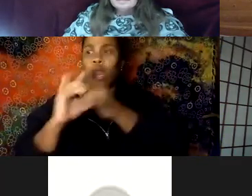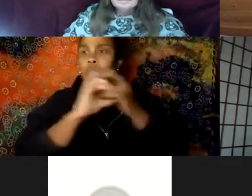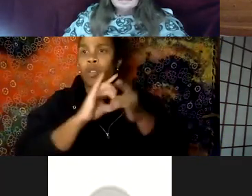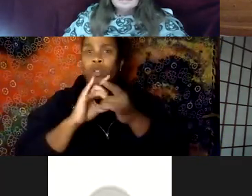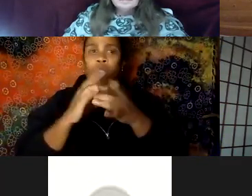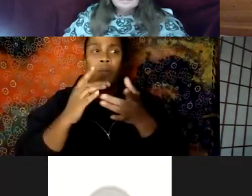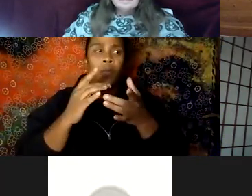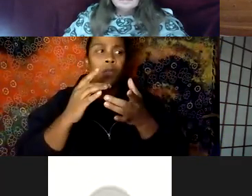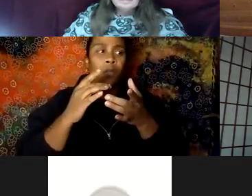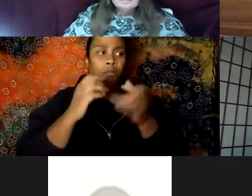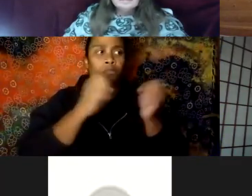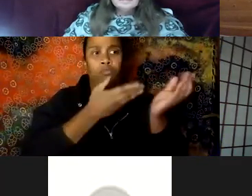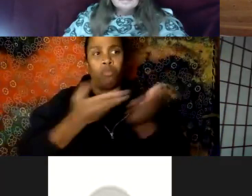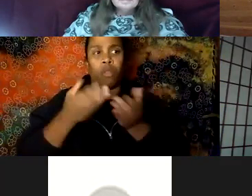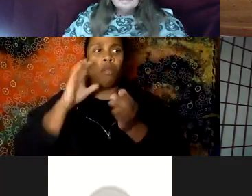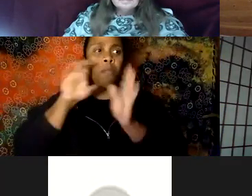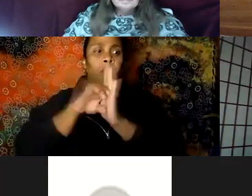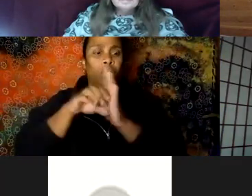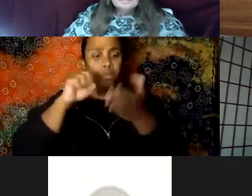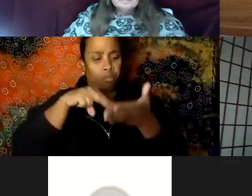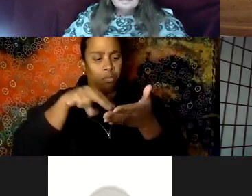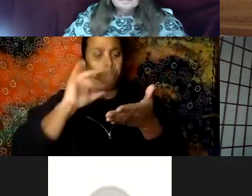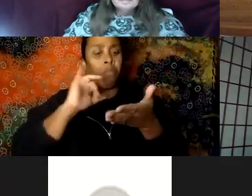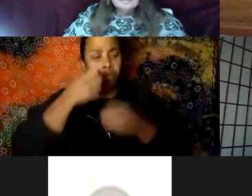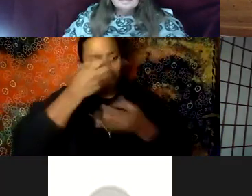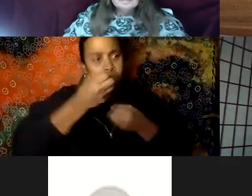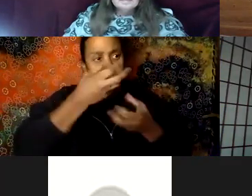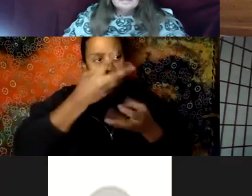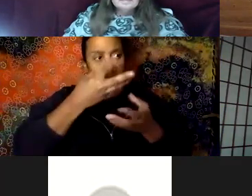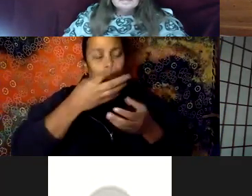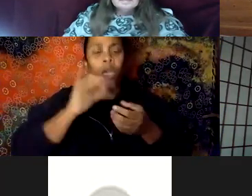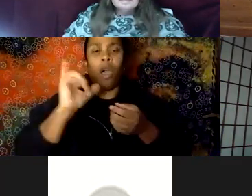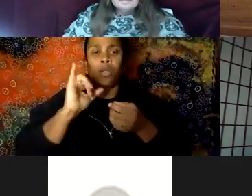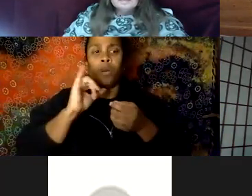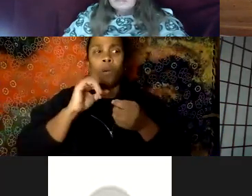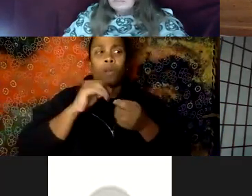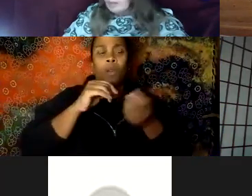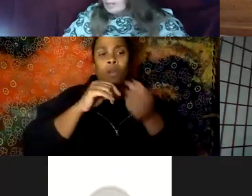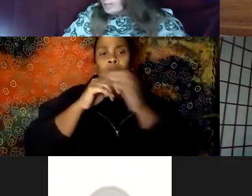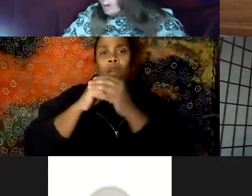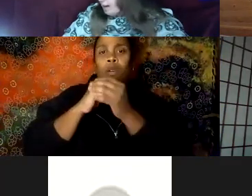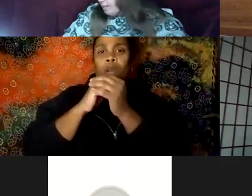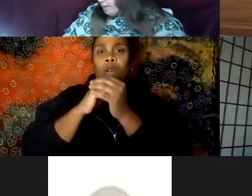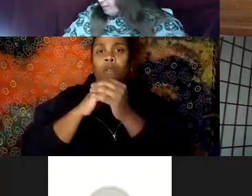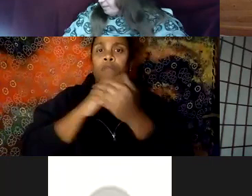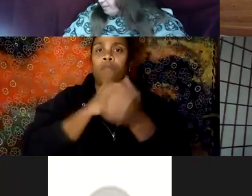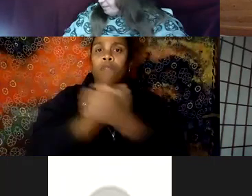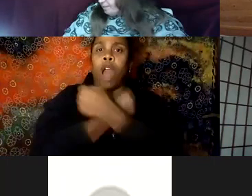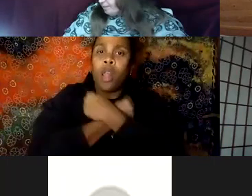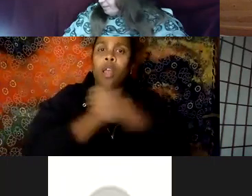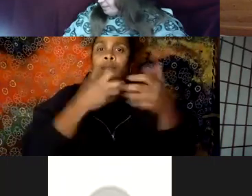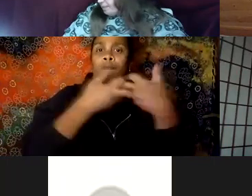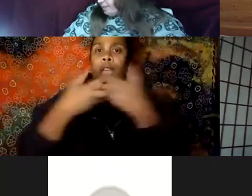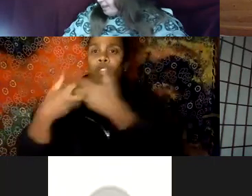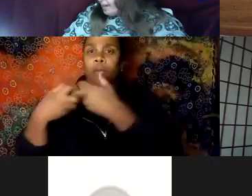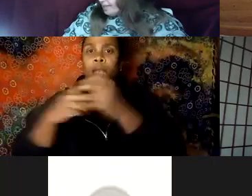can talk about them and your relationships. And I use this for romantic matchmaking, all kinds of different things. And the body psychology tools are to help you grow. I